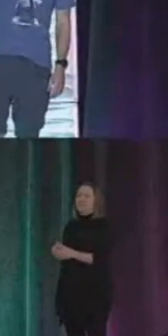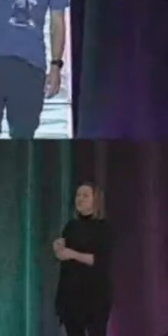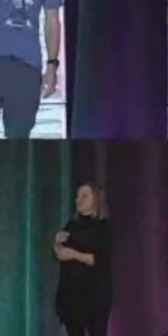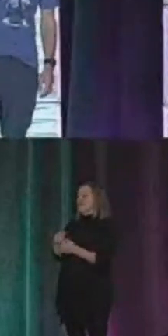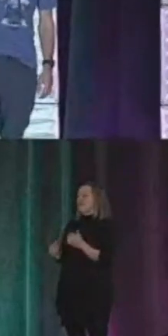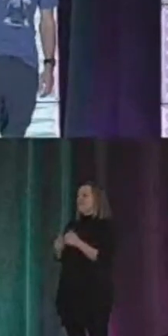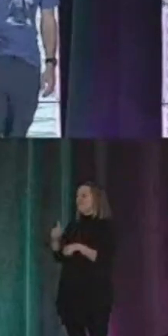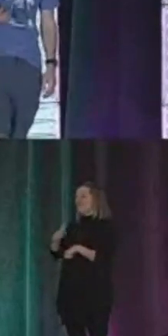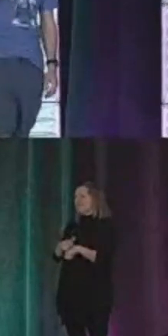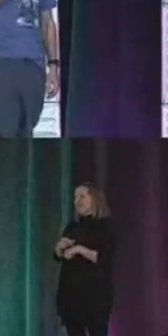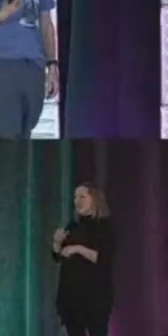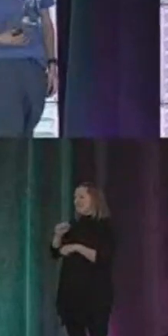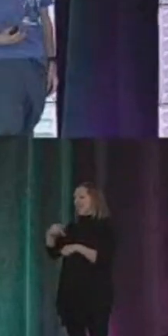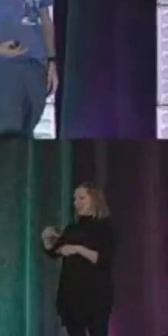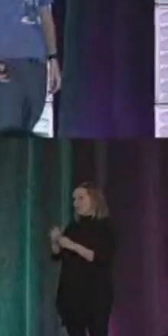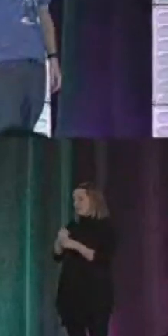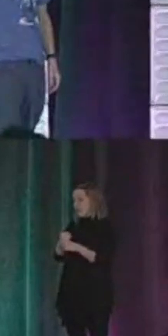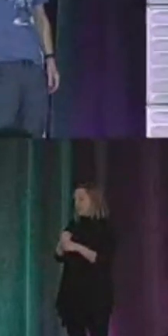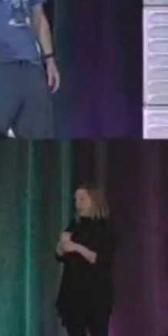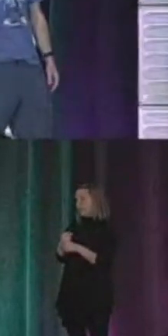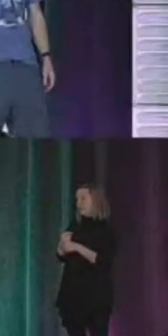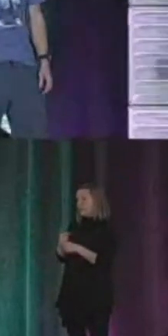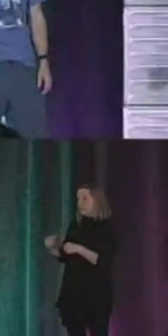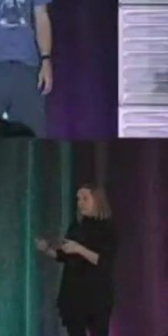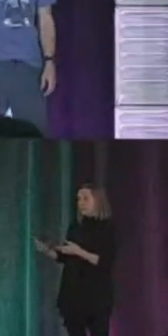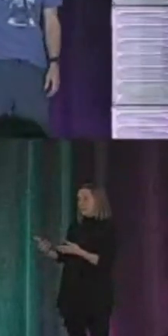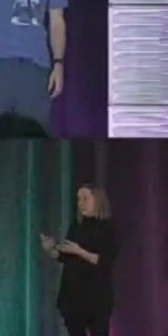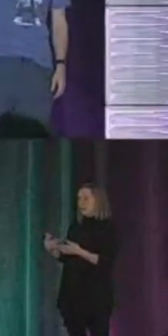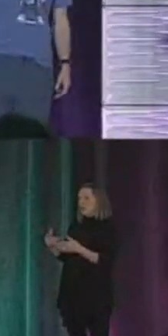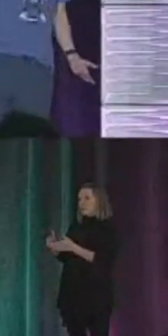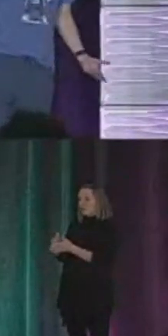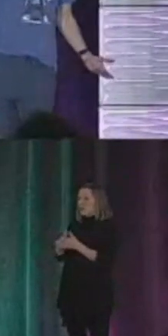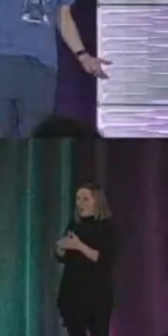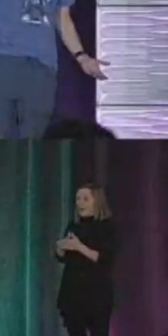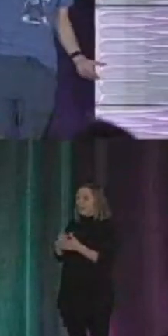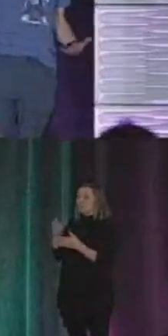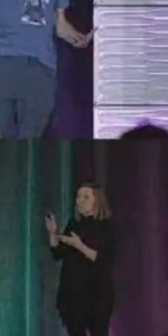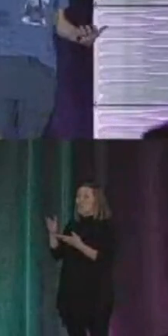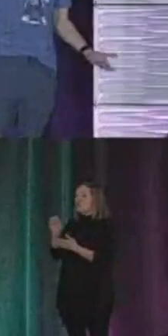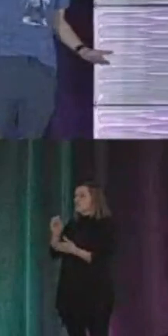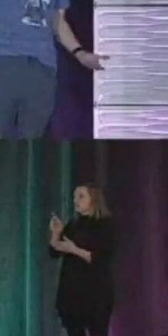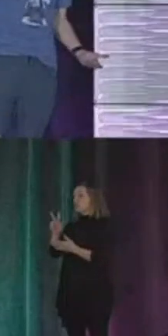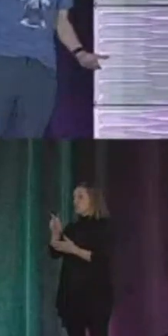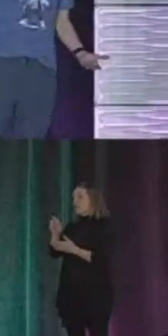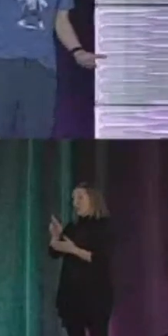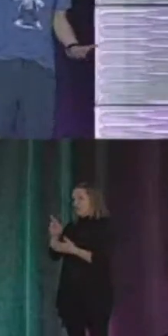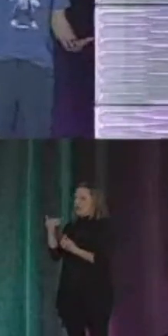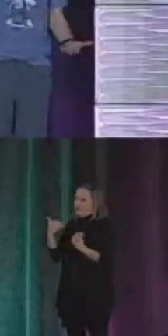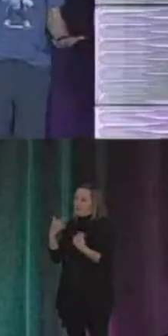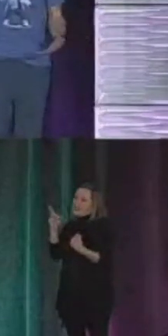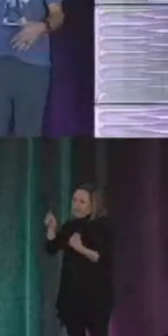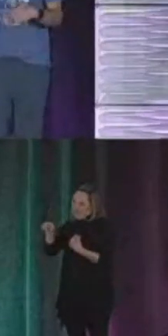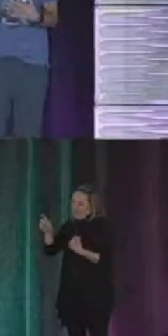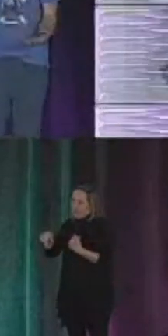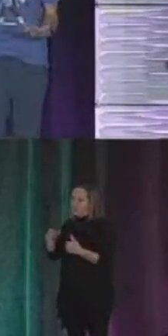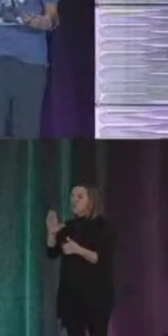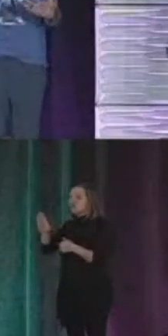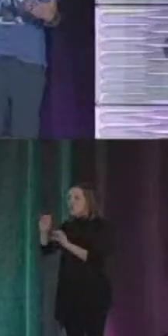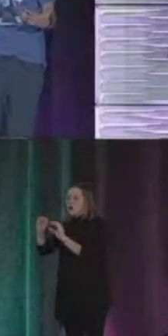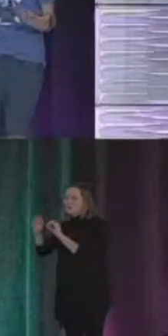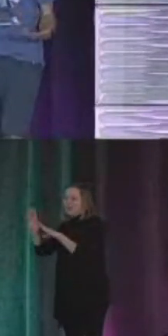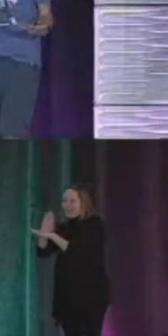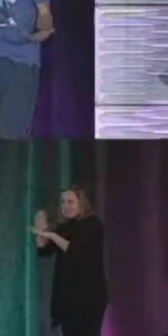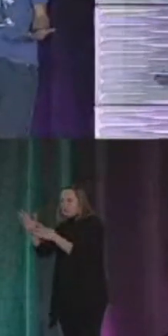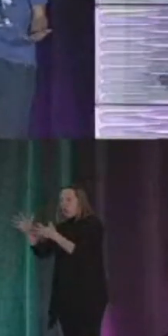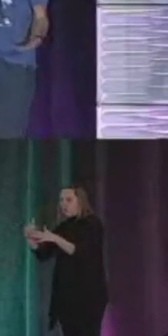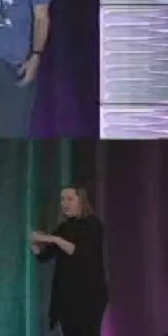99.9% of the apps that we're building and getting paid to build do require servers at some level. So your organization's already dealing with